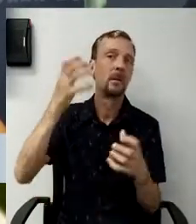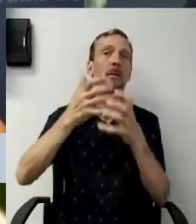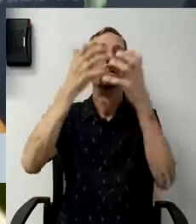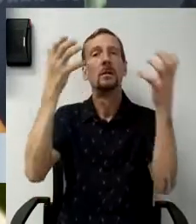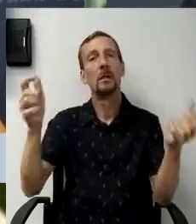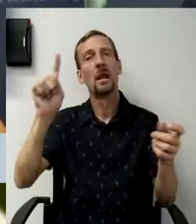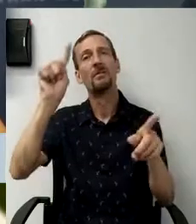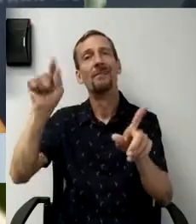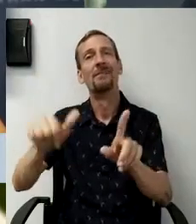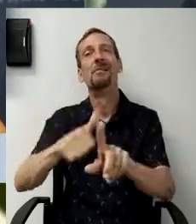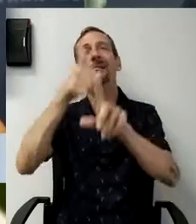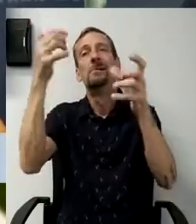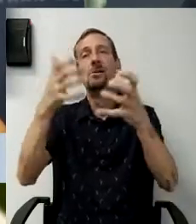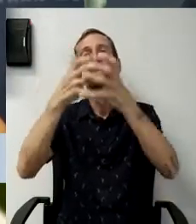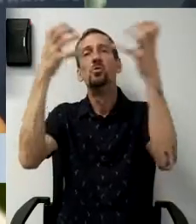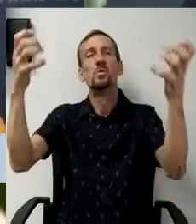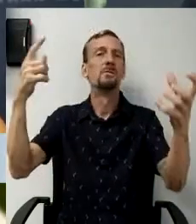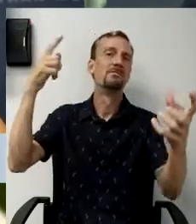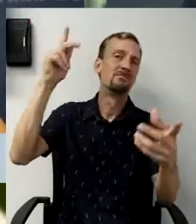underlying politics Right.